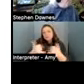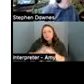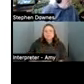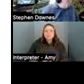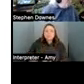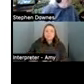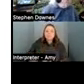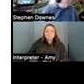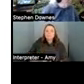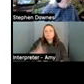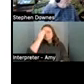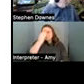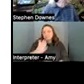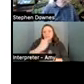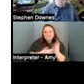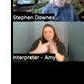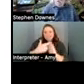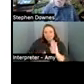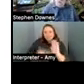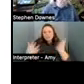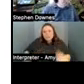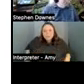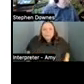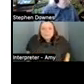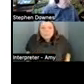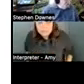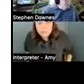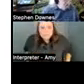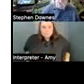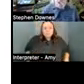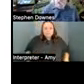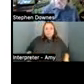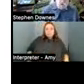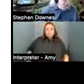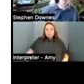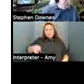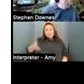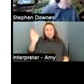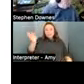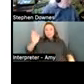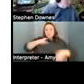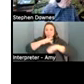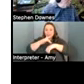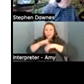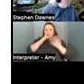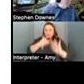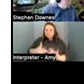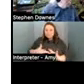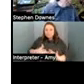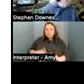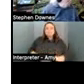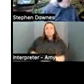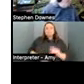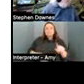note as well um this presentation is available online uh this website